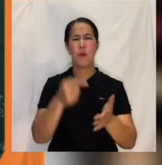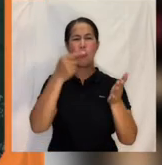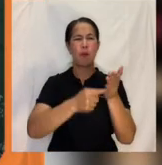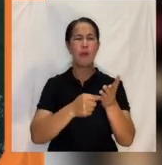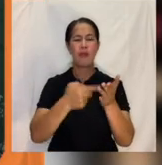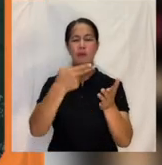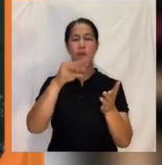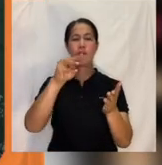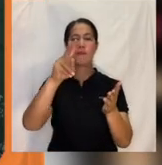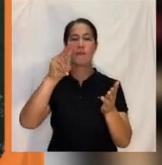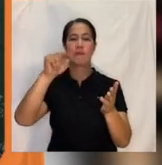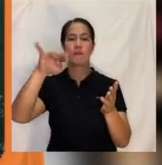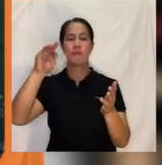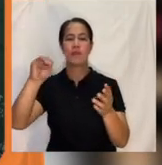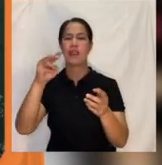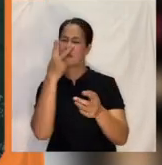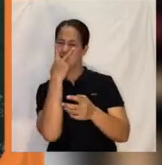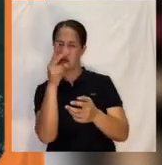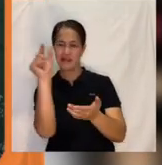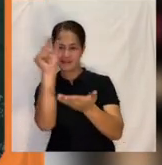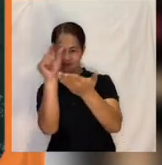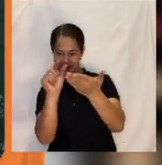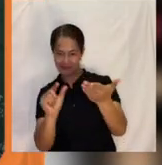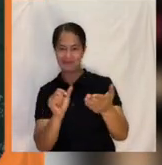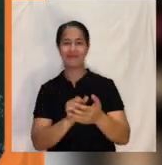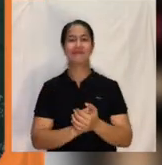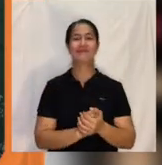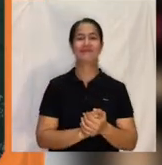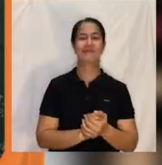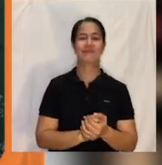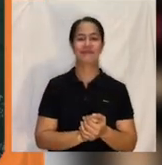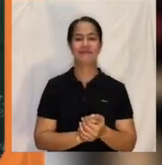What are the homonyms that you see in the puzzle?